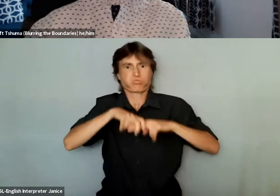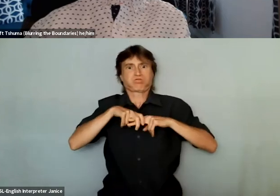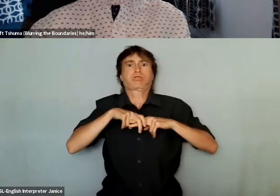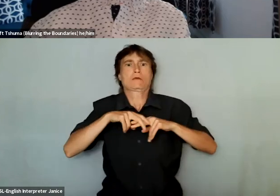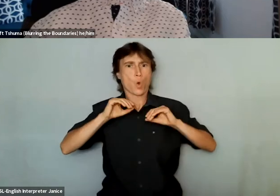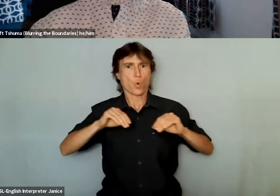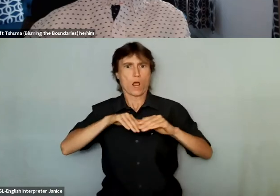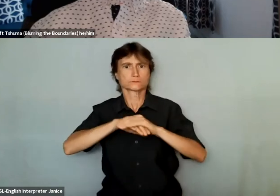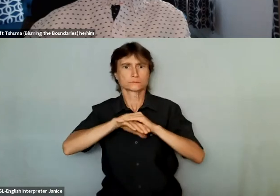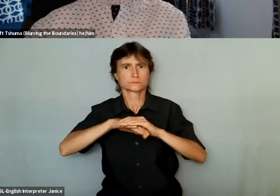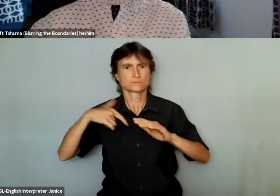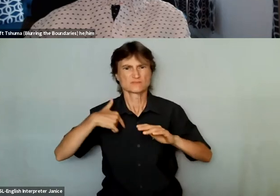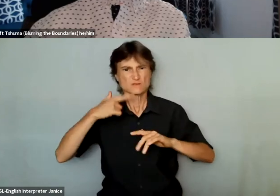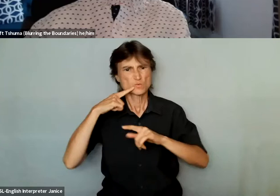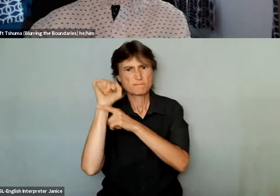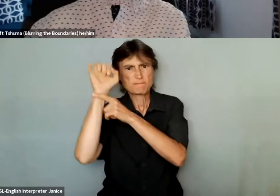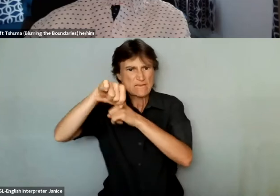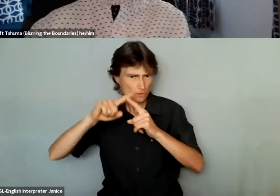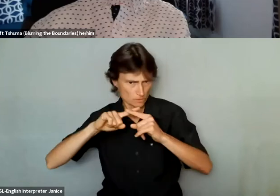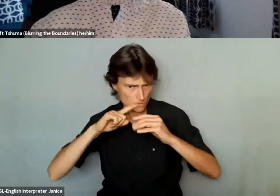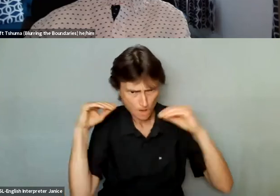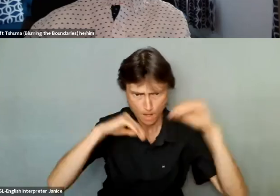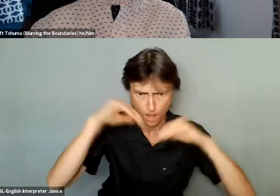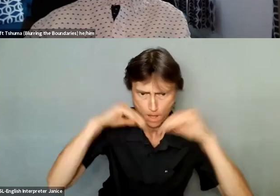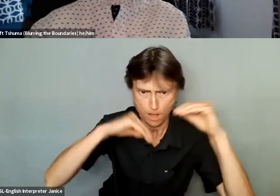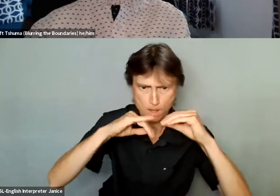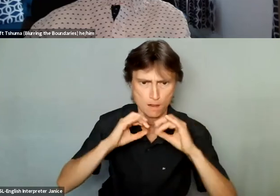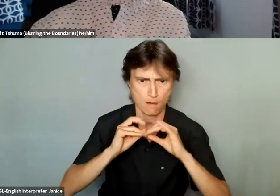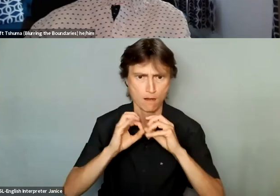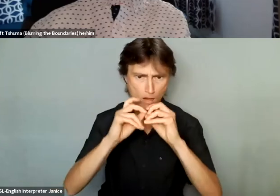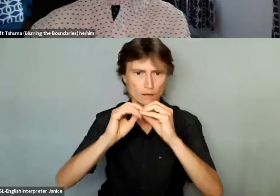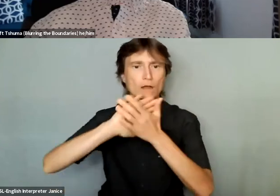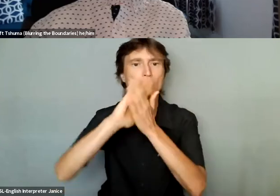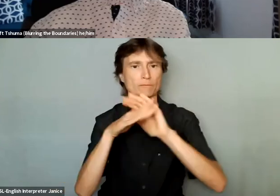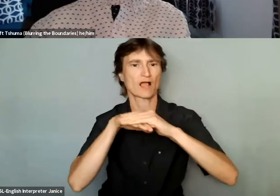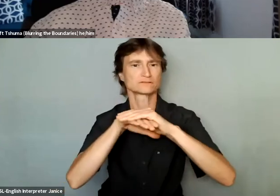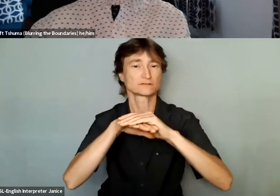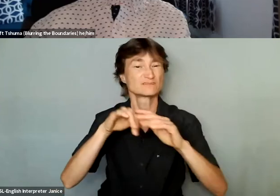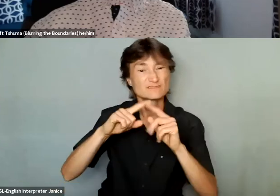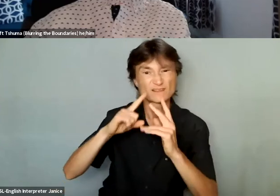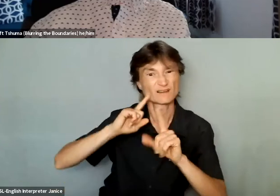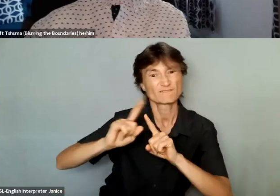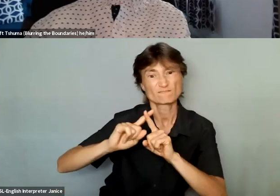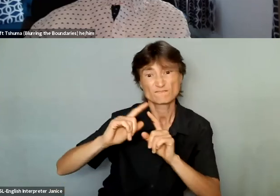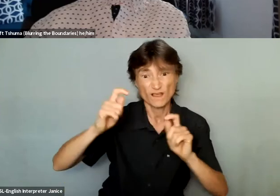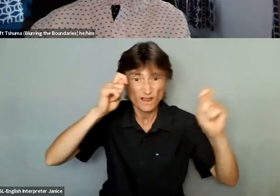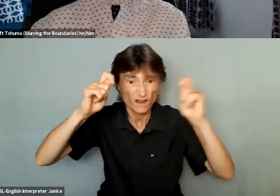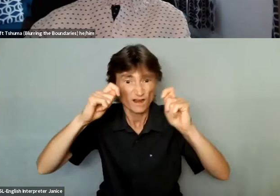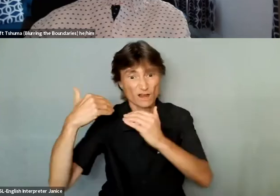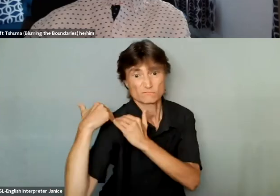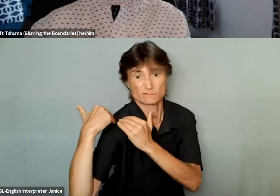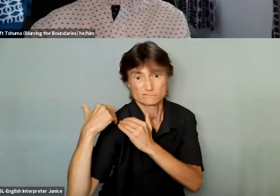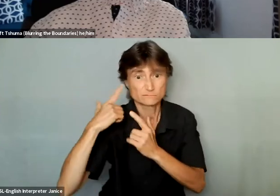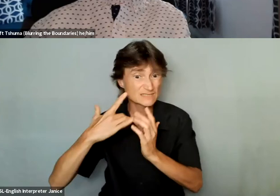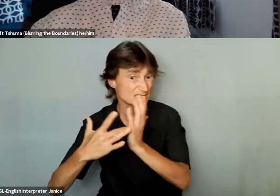So yeah, in terms of the roles, it's like the technician or the techie, the technical